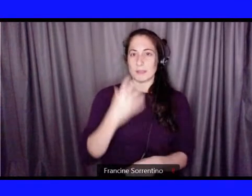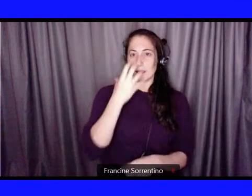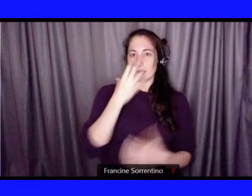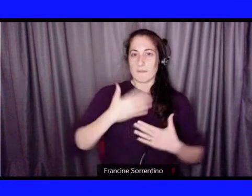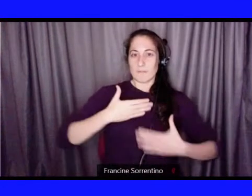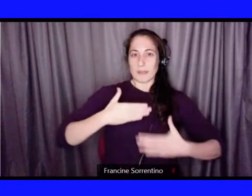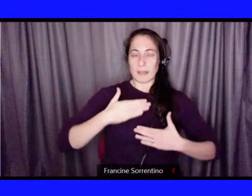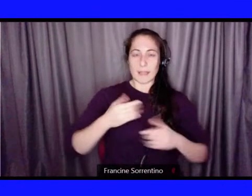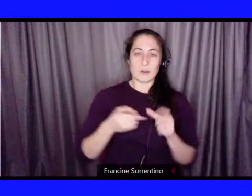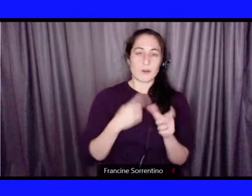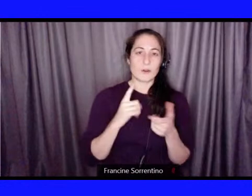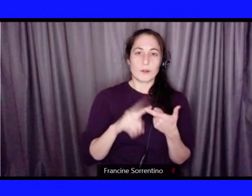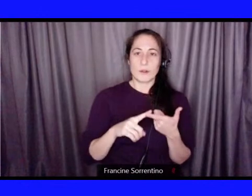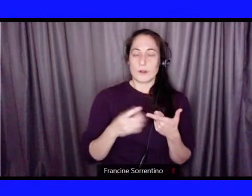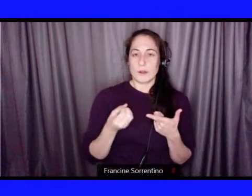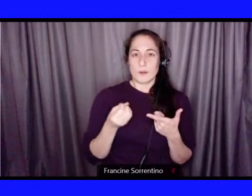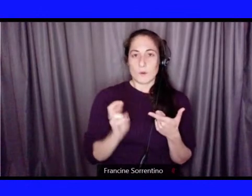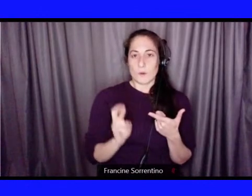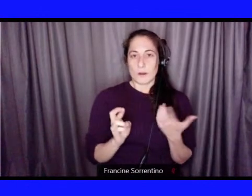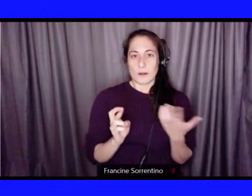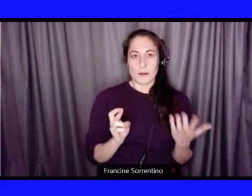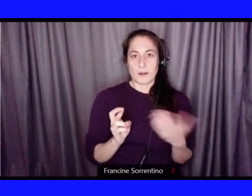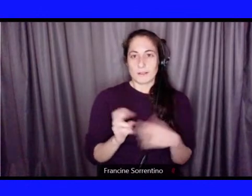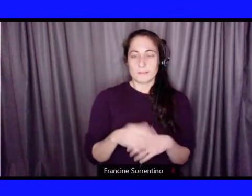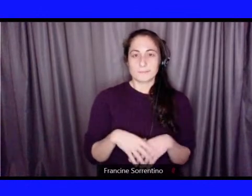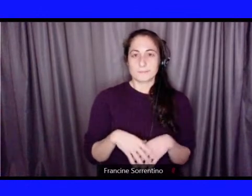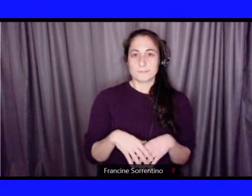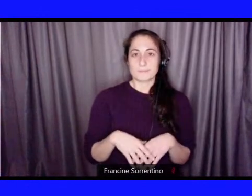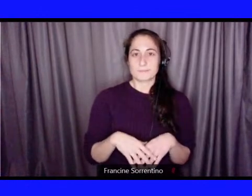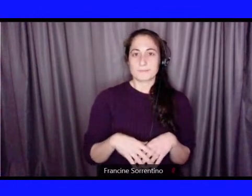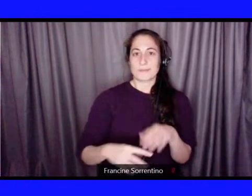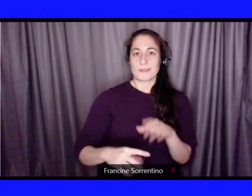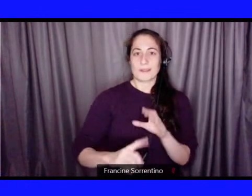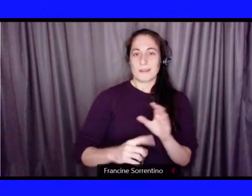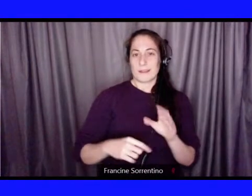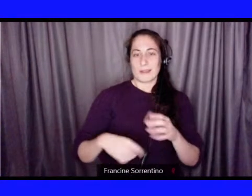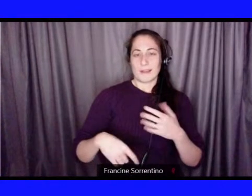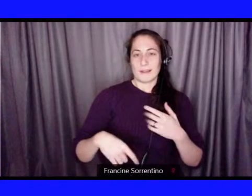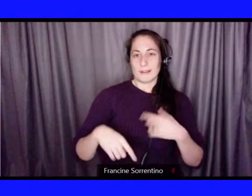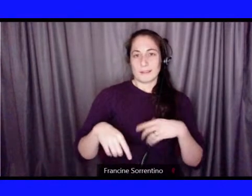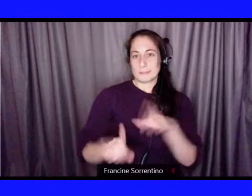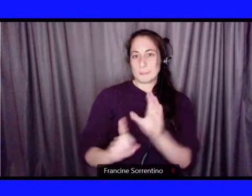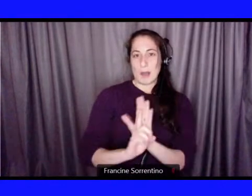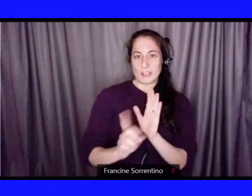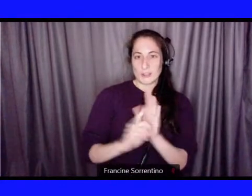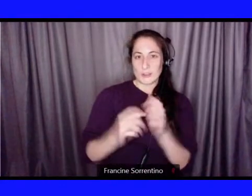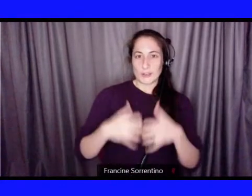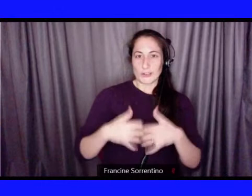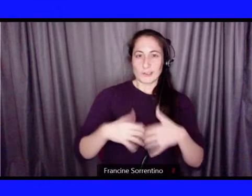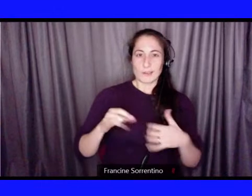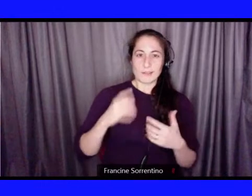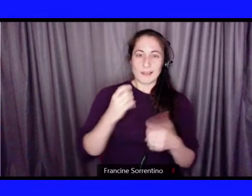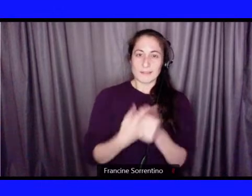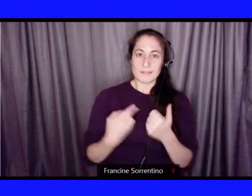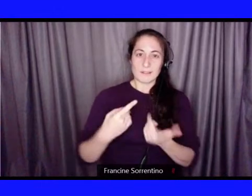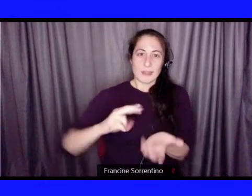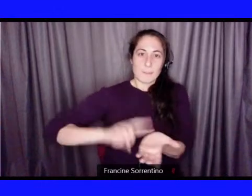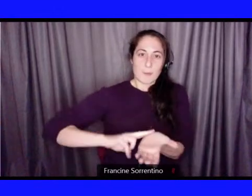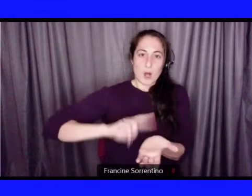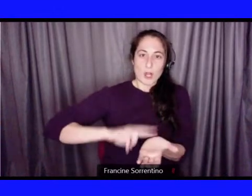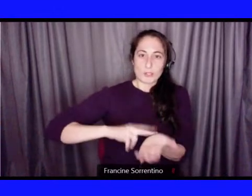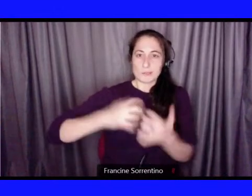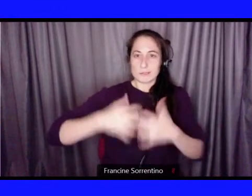allows us to build kind of algorithms on the back end to say, it might be hard if you're monitoring